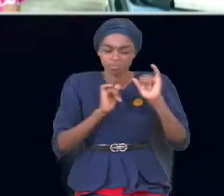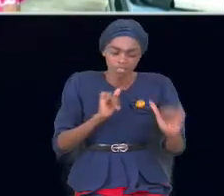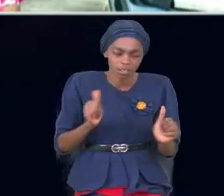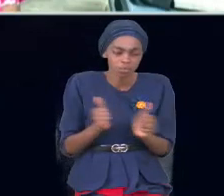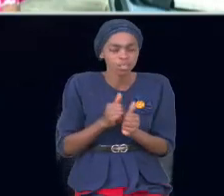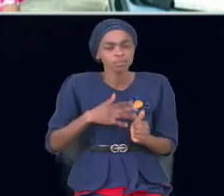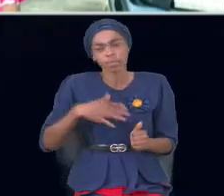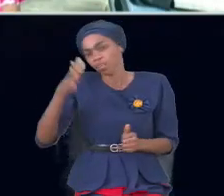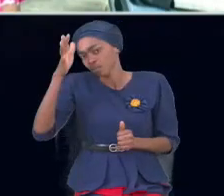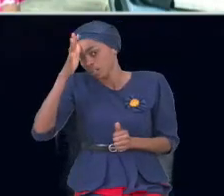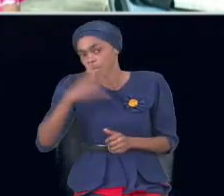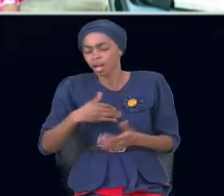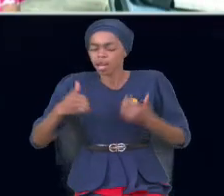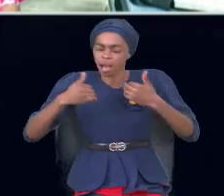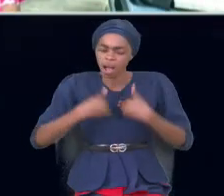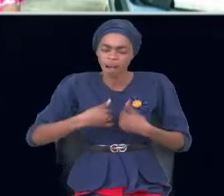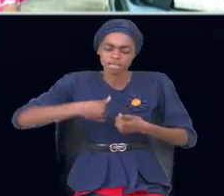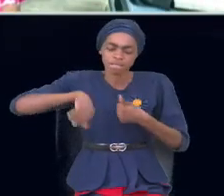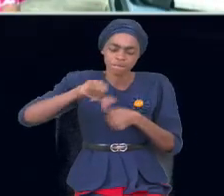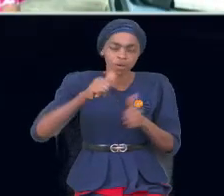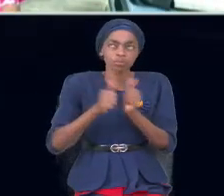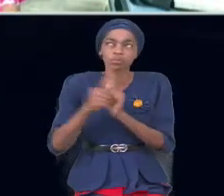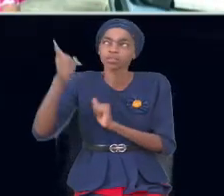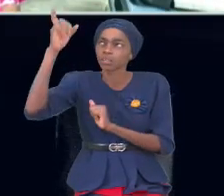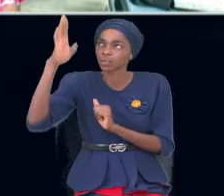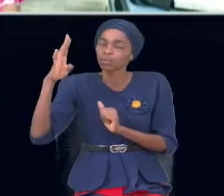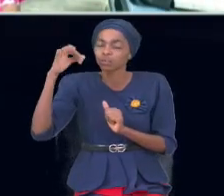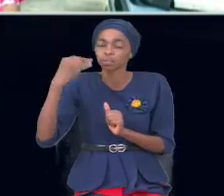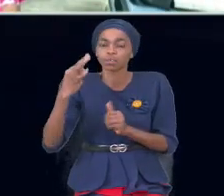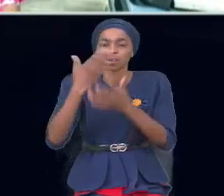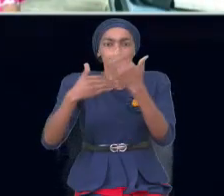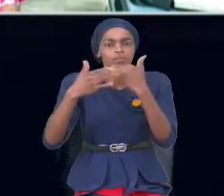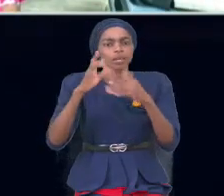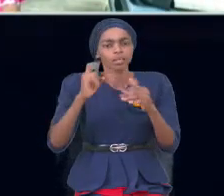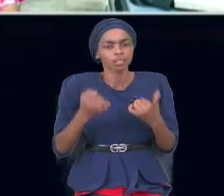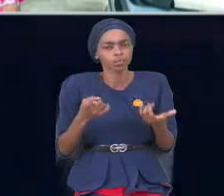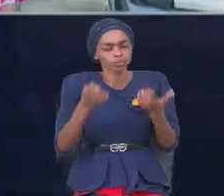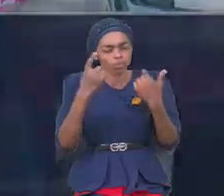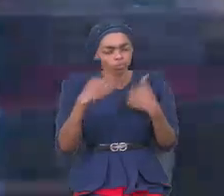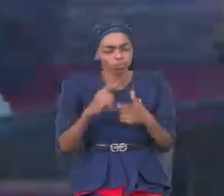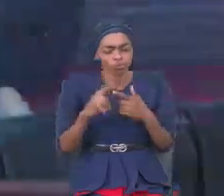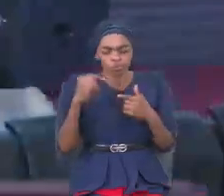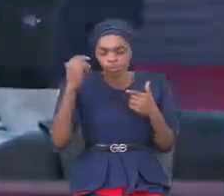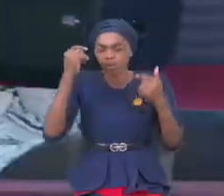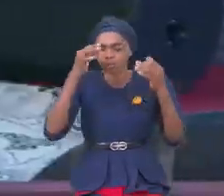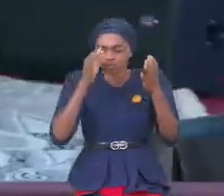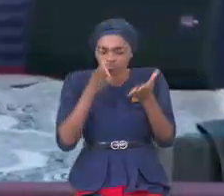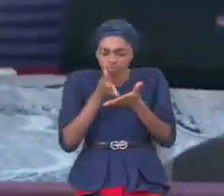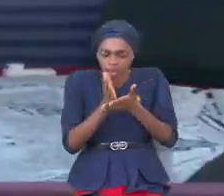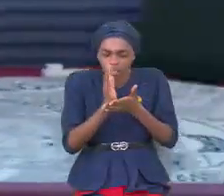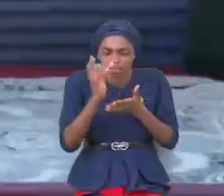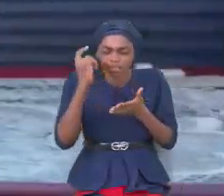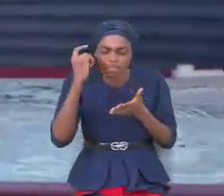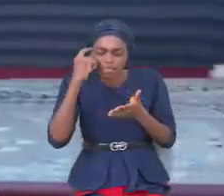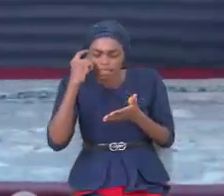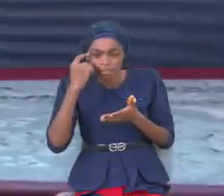of heaven. You come to yourself and said, when we come back to ourselves, we reverse